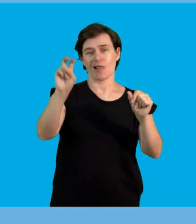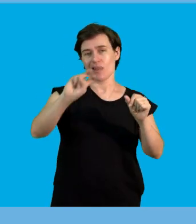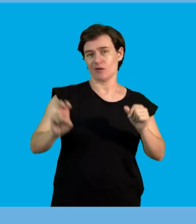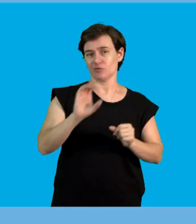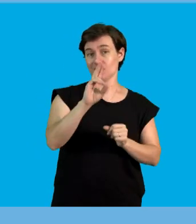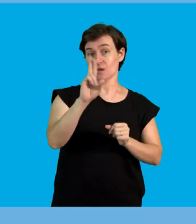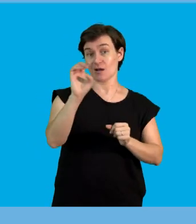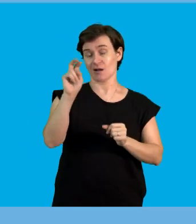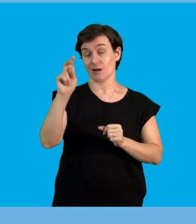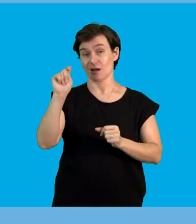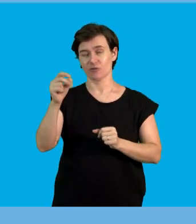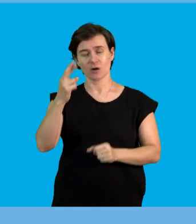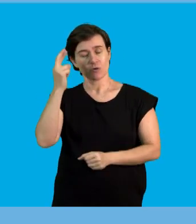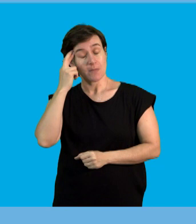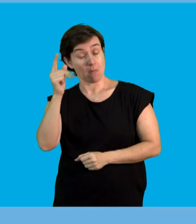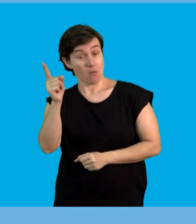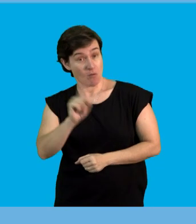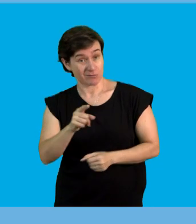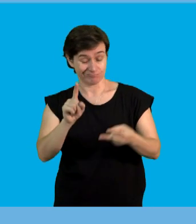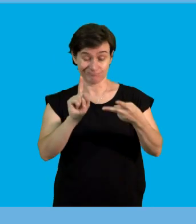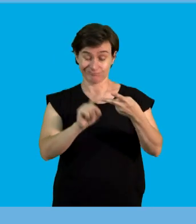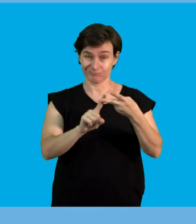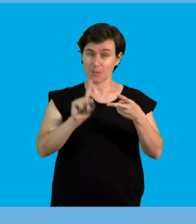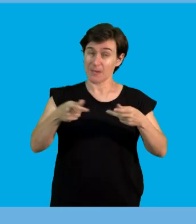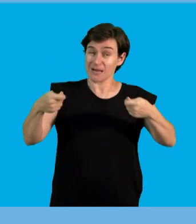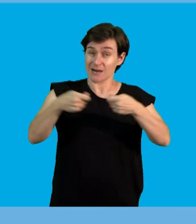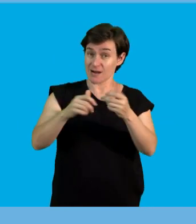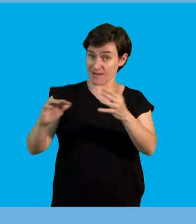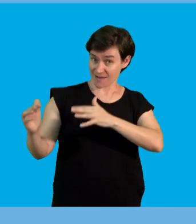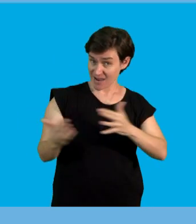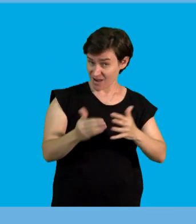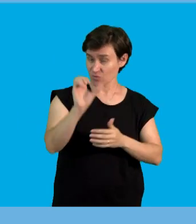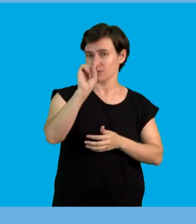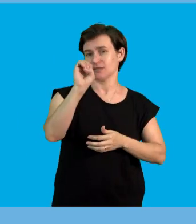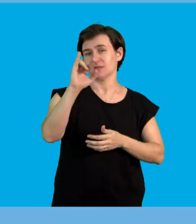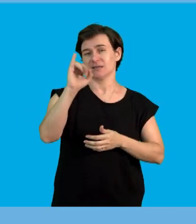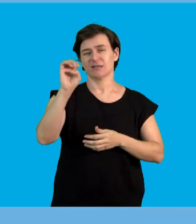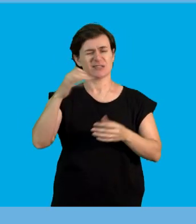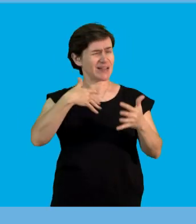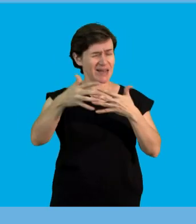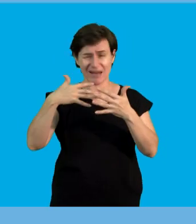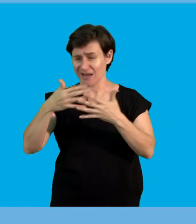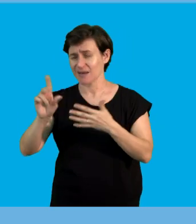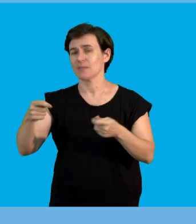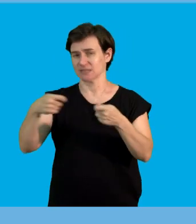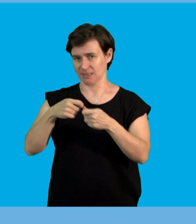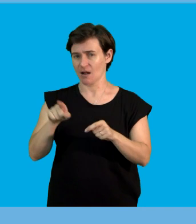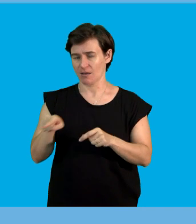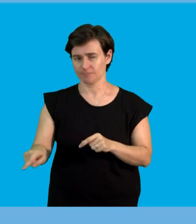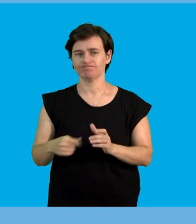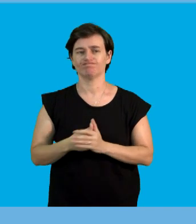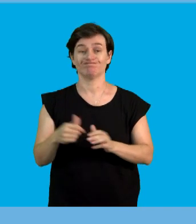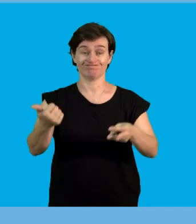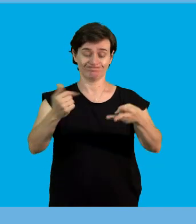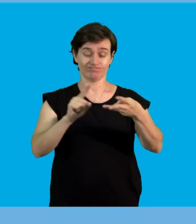circuit. Remember that the ammeter must always be connected in series in any electrical circuit. And